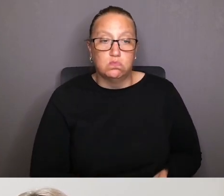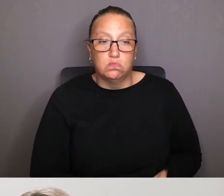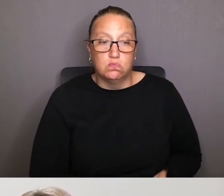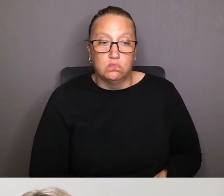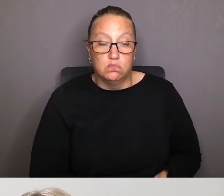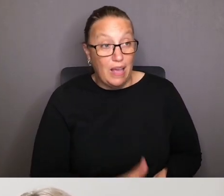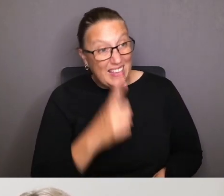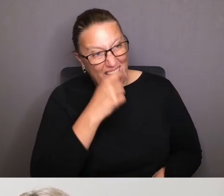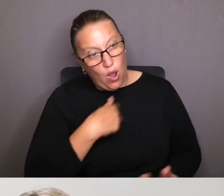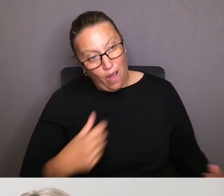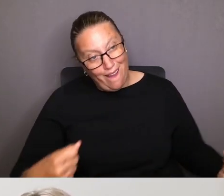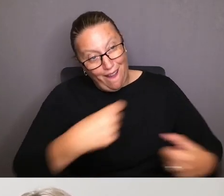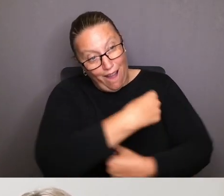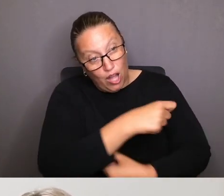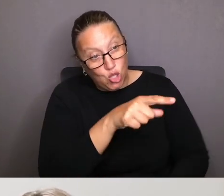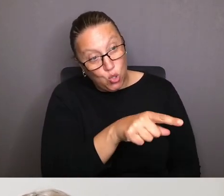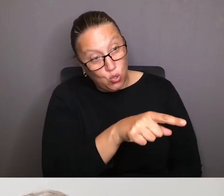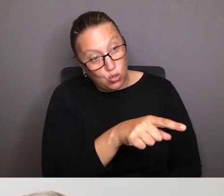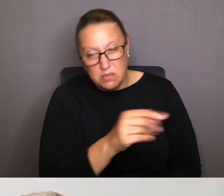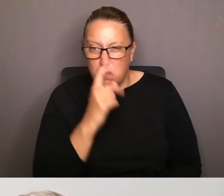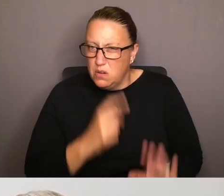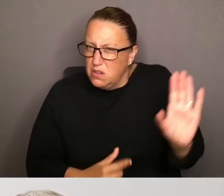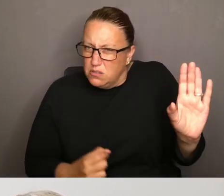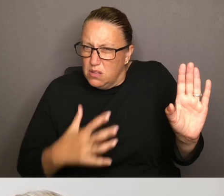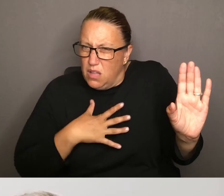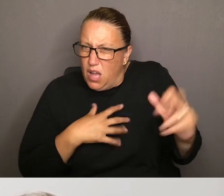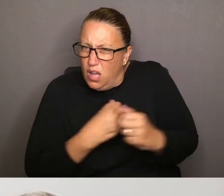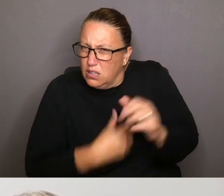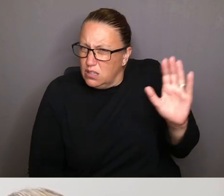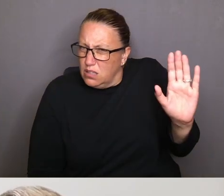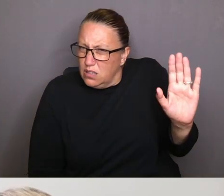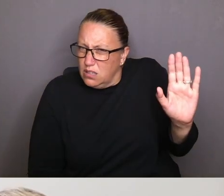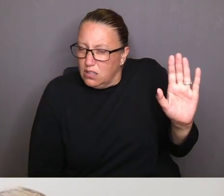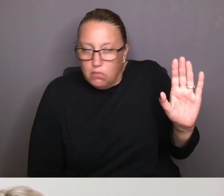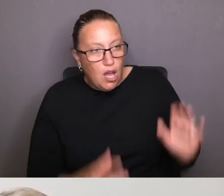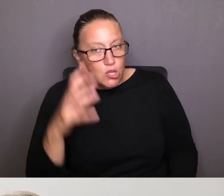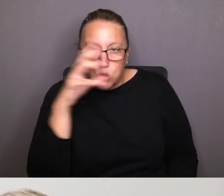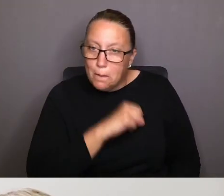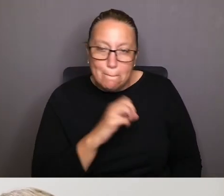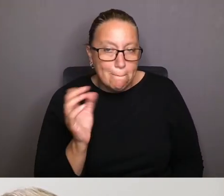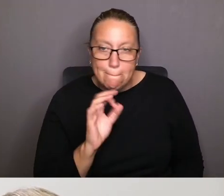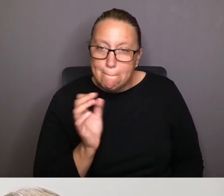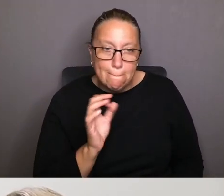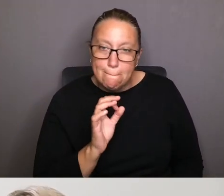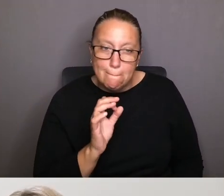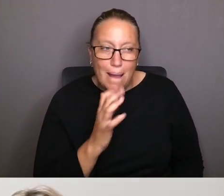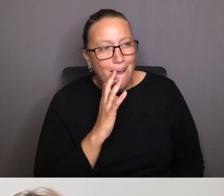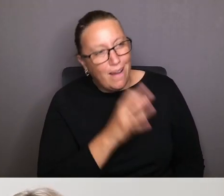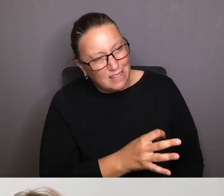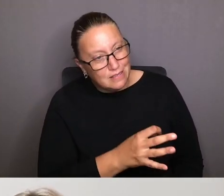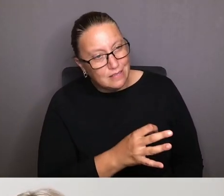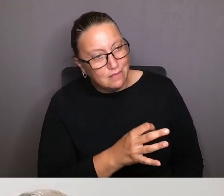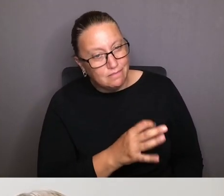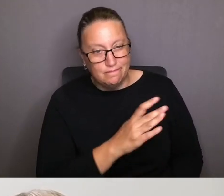permission. And that might be something more simple like a hug. we talked before about some people are just not huggers, and